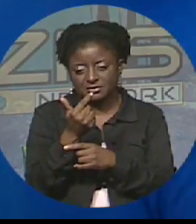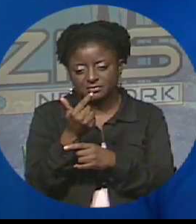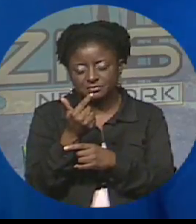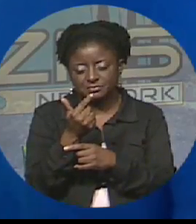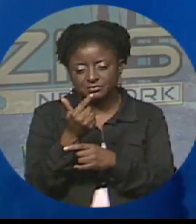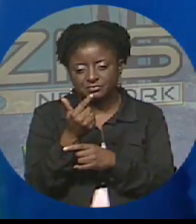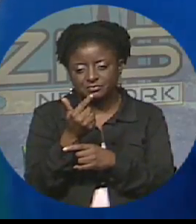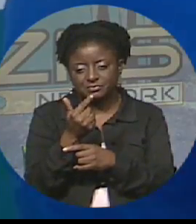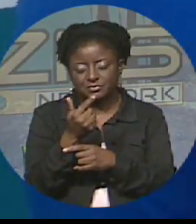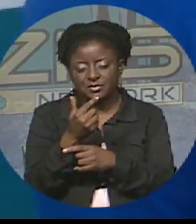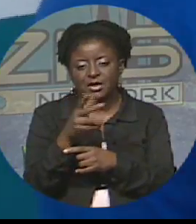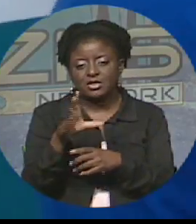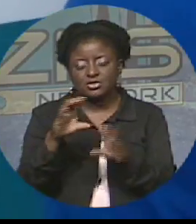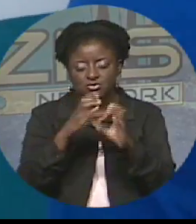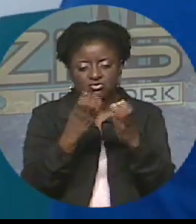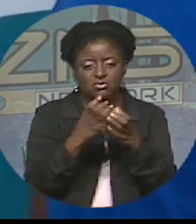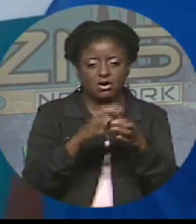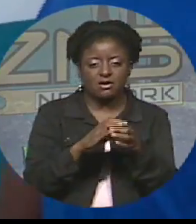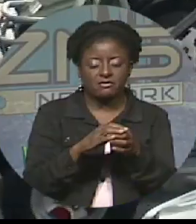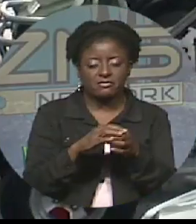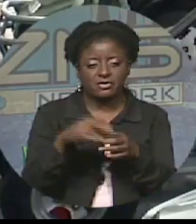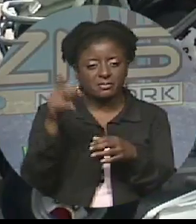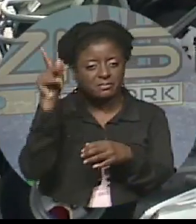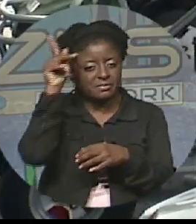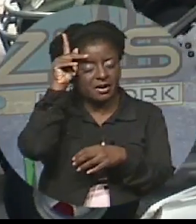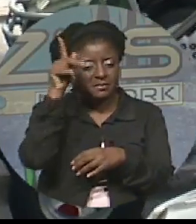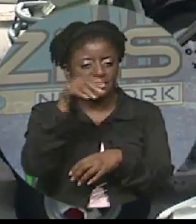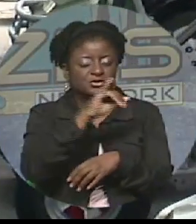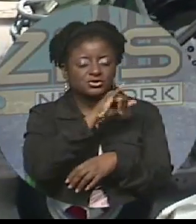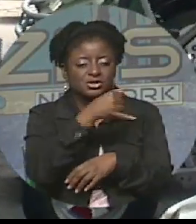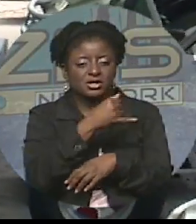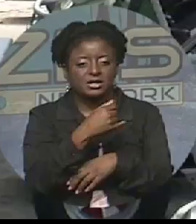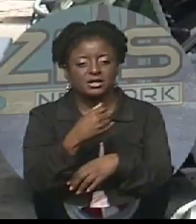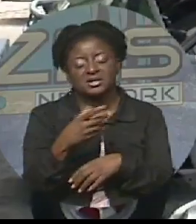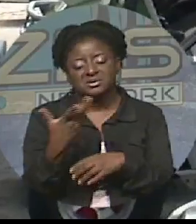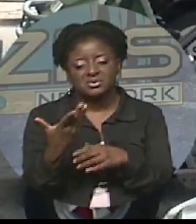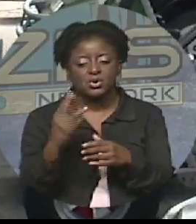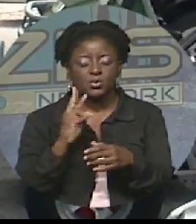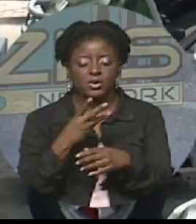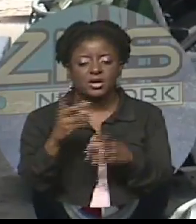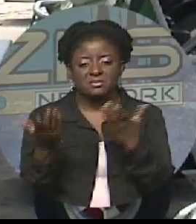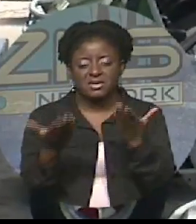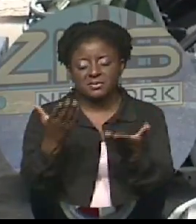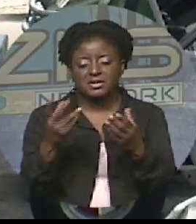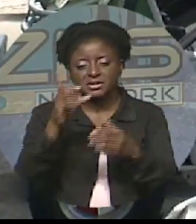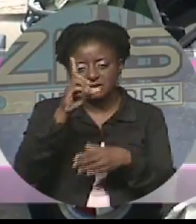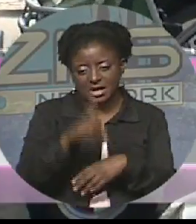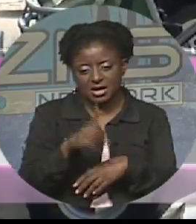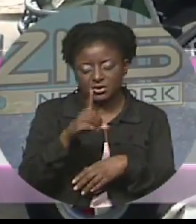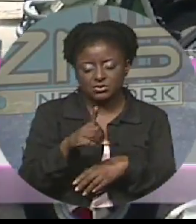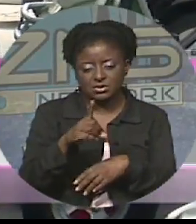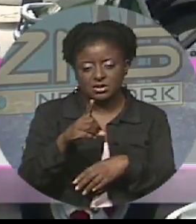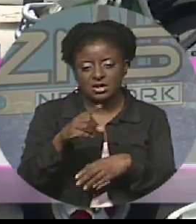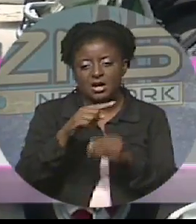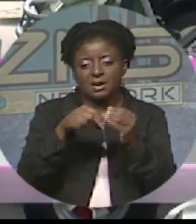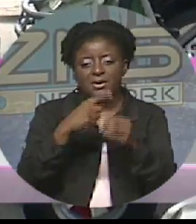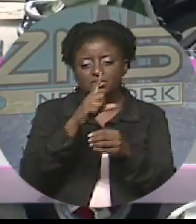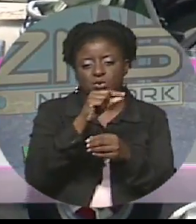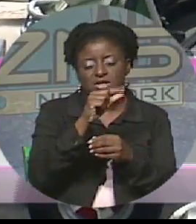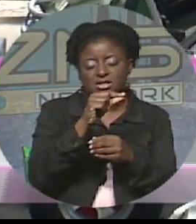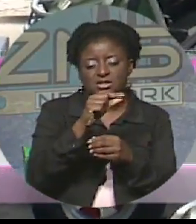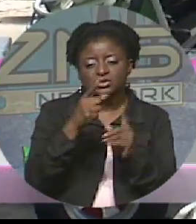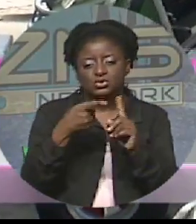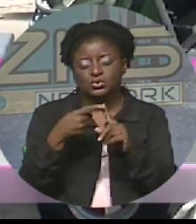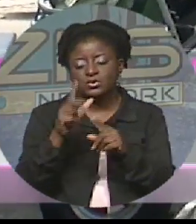J had similar concerns. This season we're probably down 20 or 30% on our catch, and we